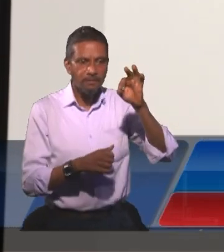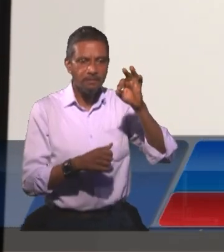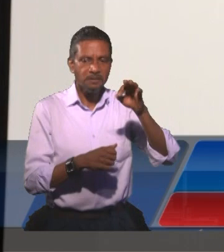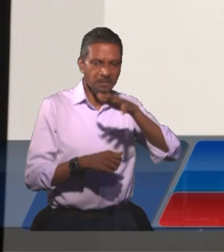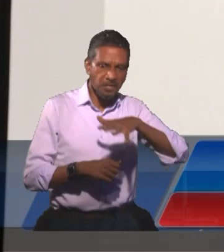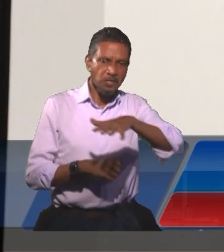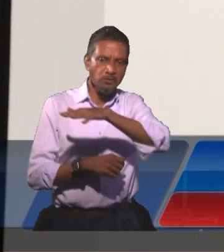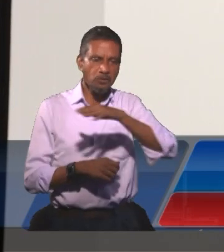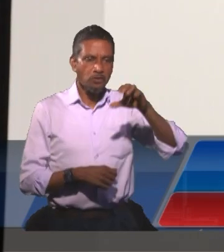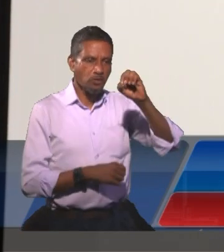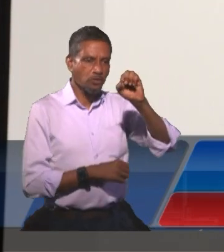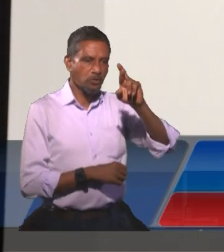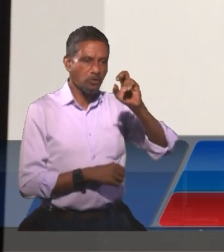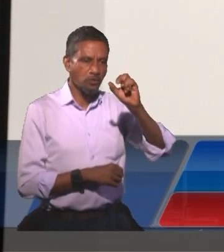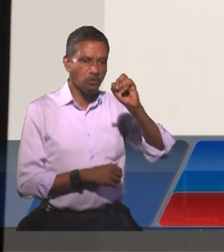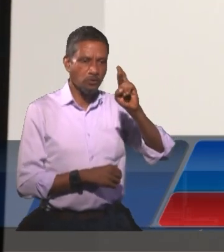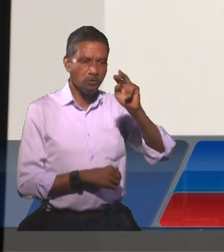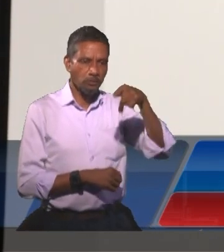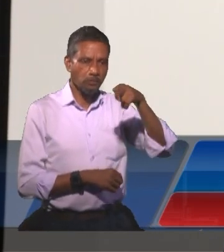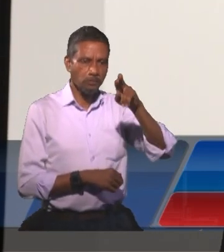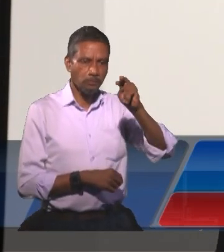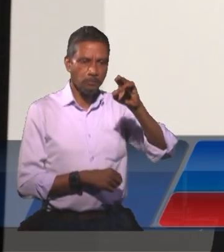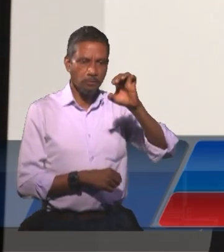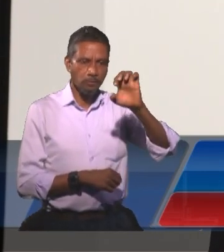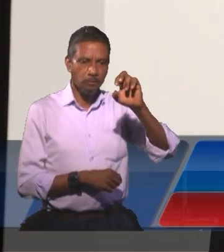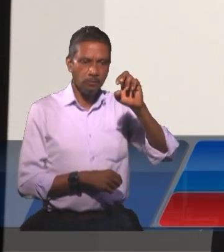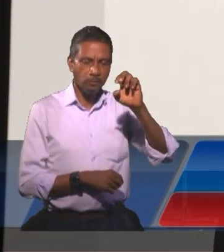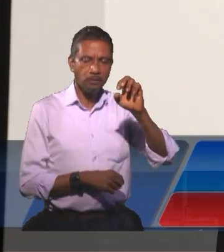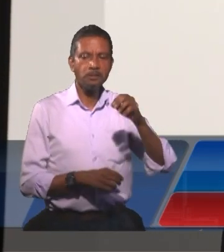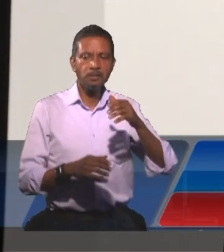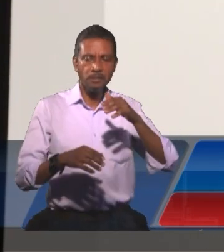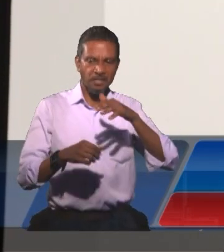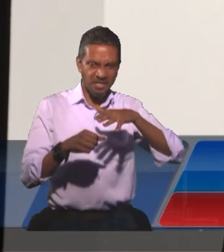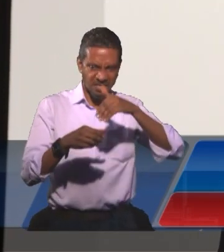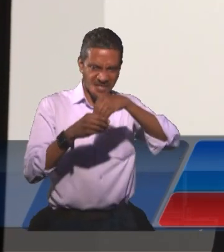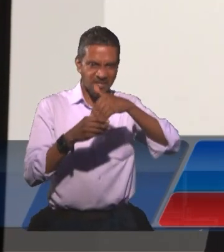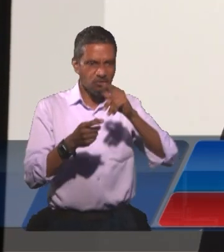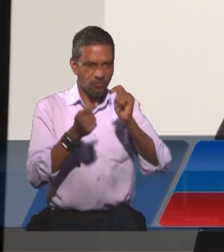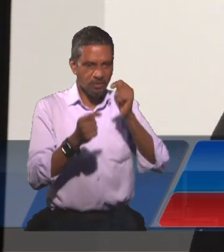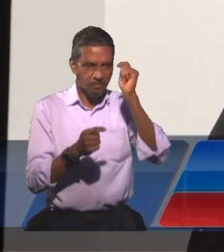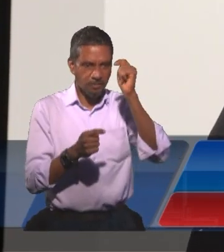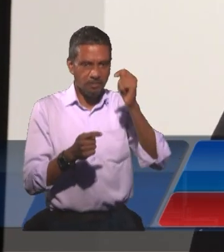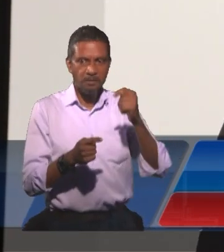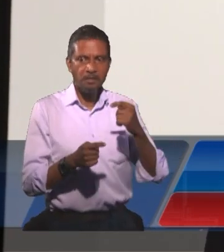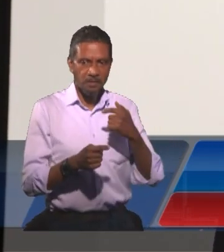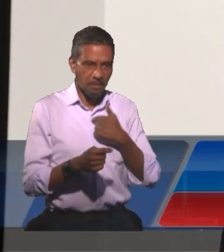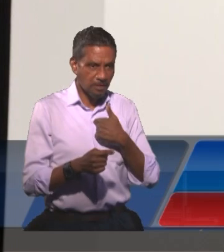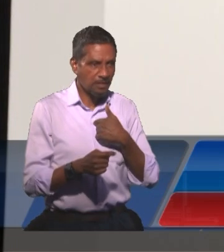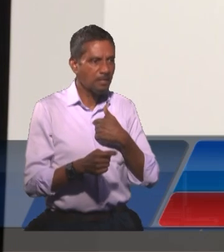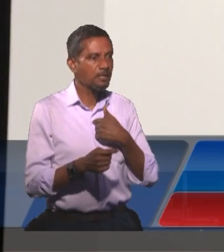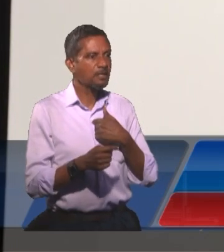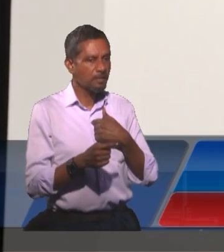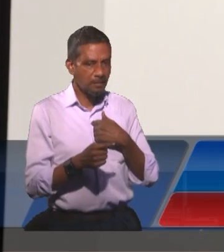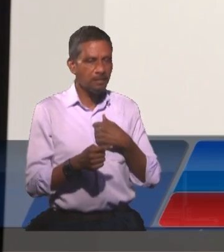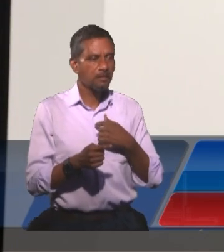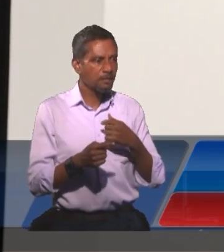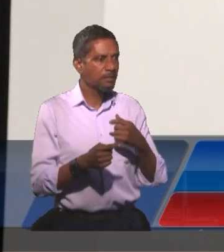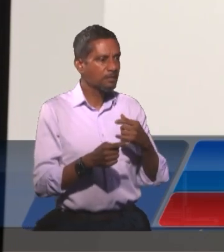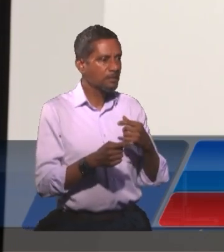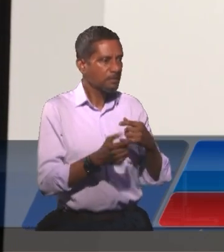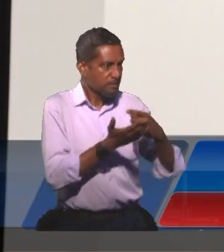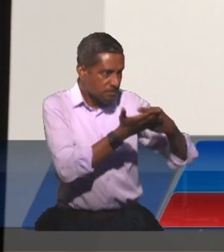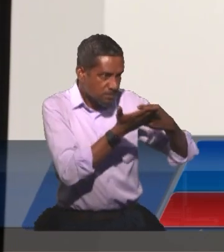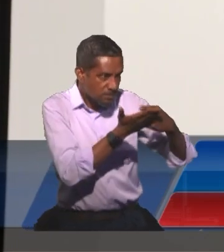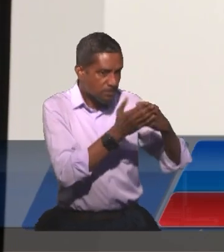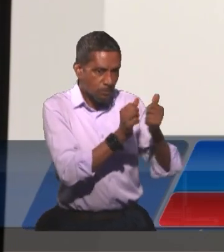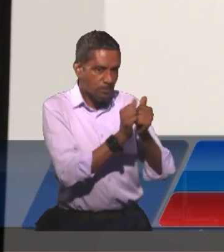Tobago. I have confirmed with CAFA this morning that we are now testing for the Oropouche virus in case we